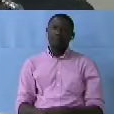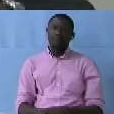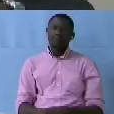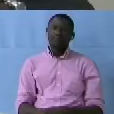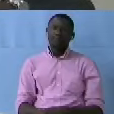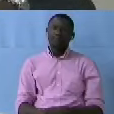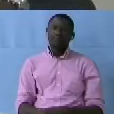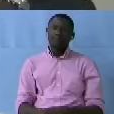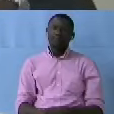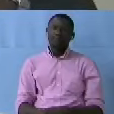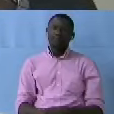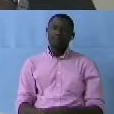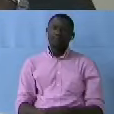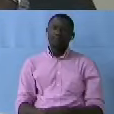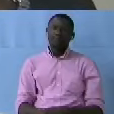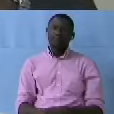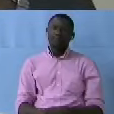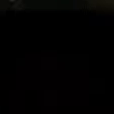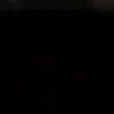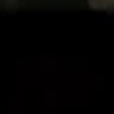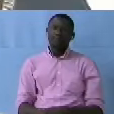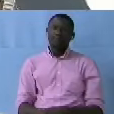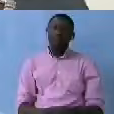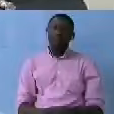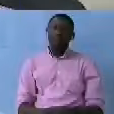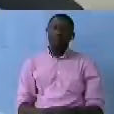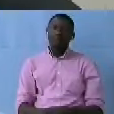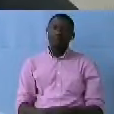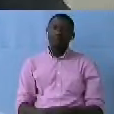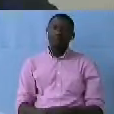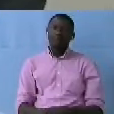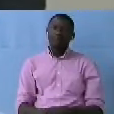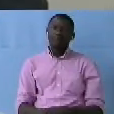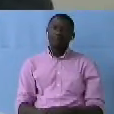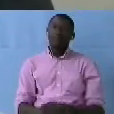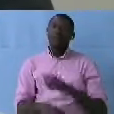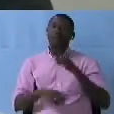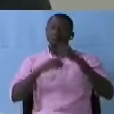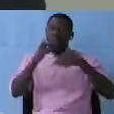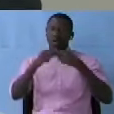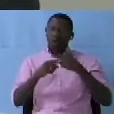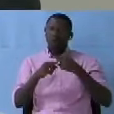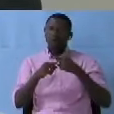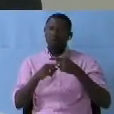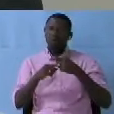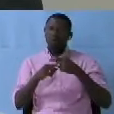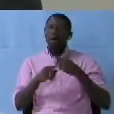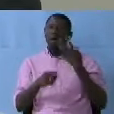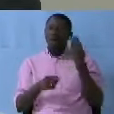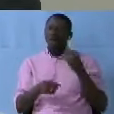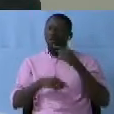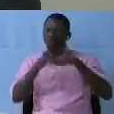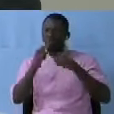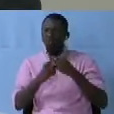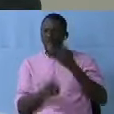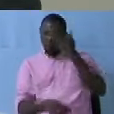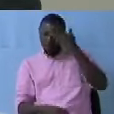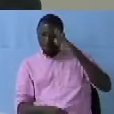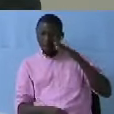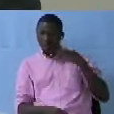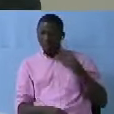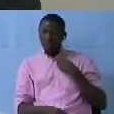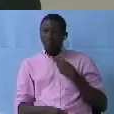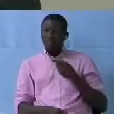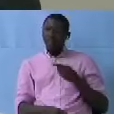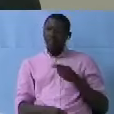And how about the conduct of the actual treatment? We have